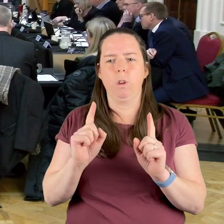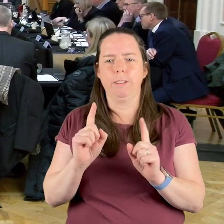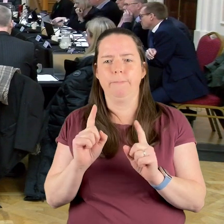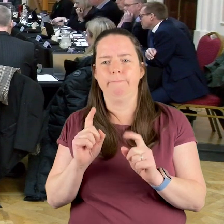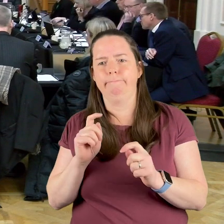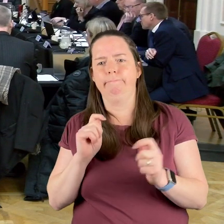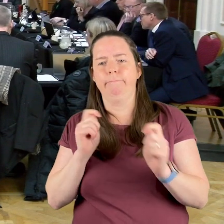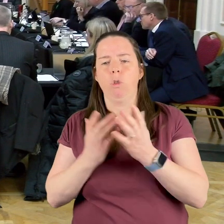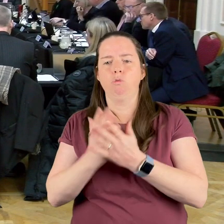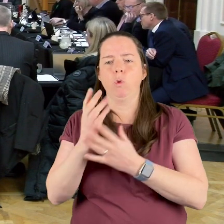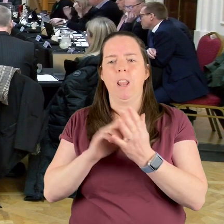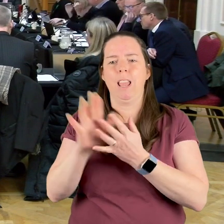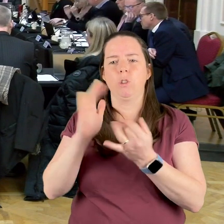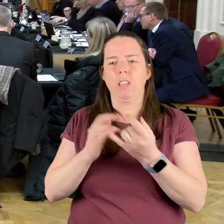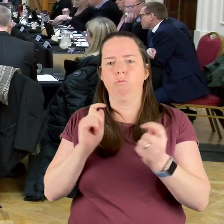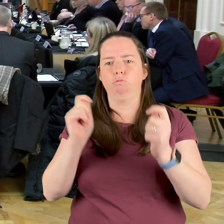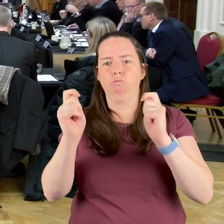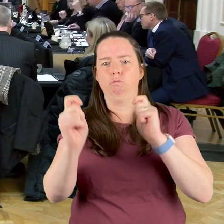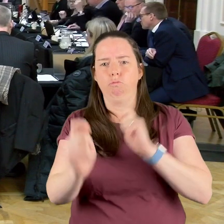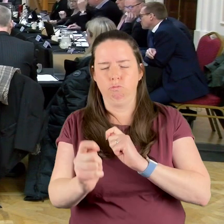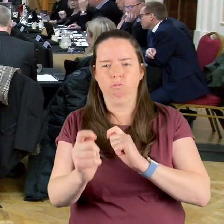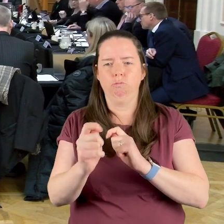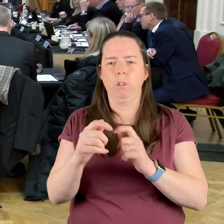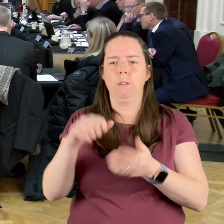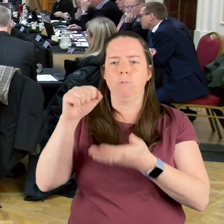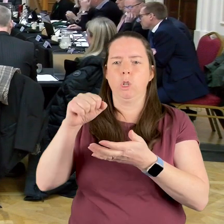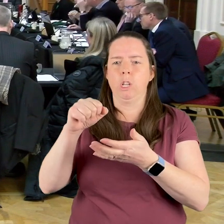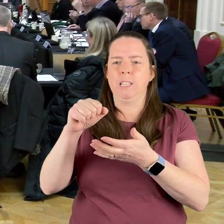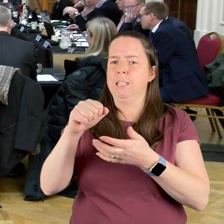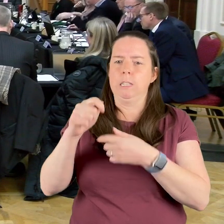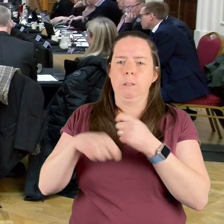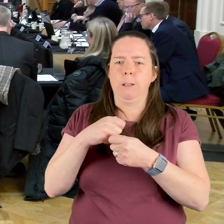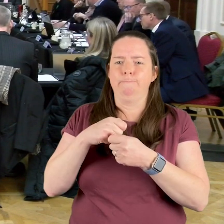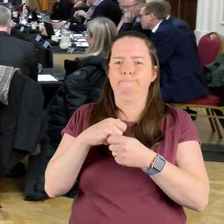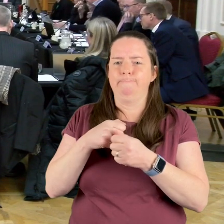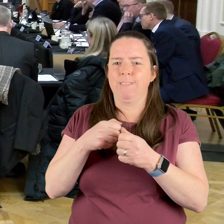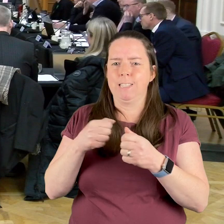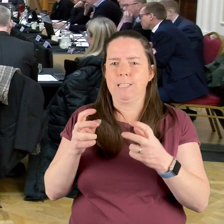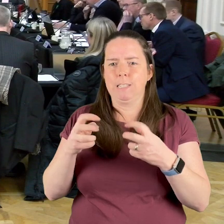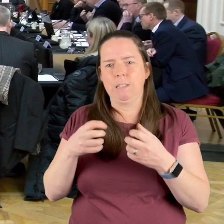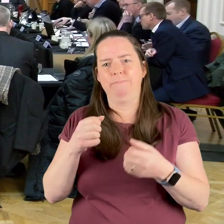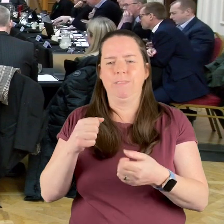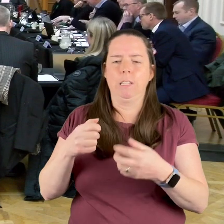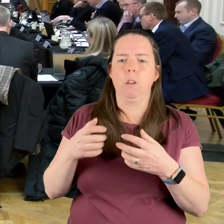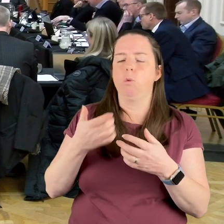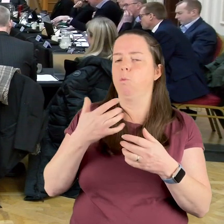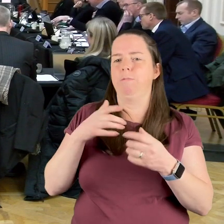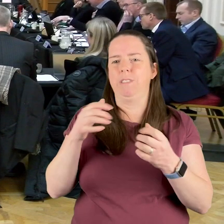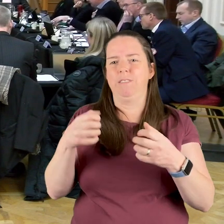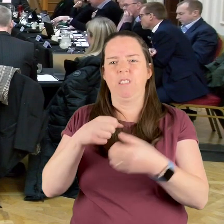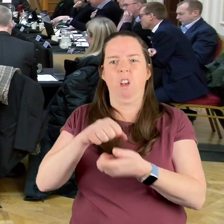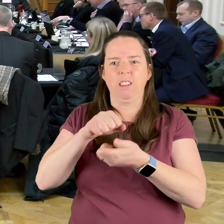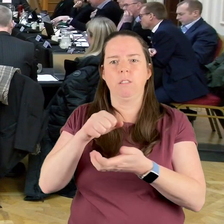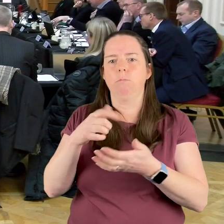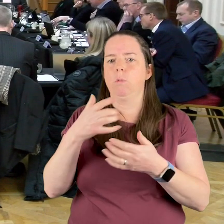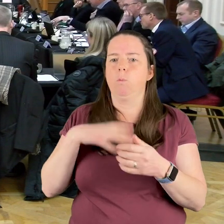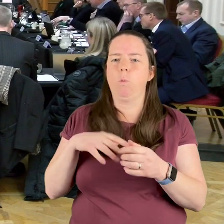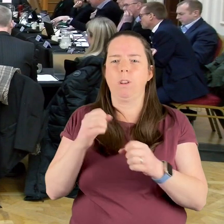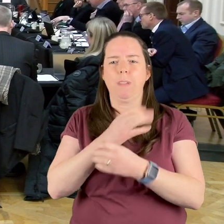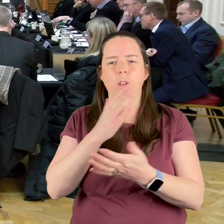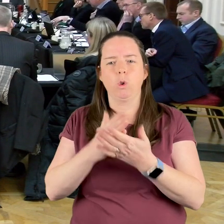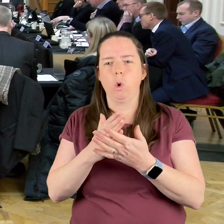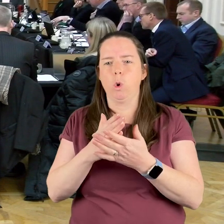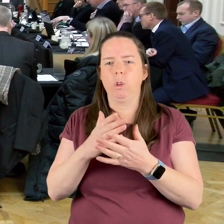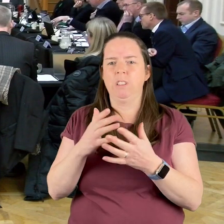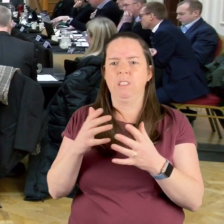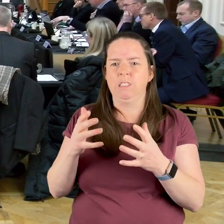environment. I suppose the one thought that's going through my mind with the winds of change coming through the NHS and the tightening fiscal budgets, how we make sure we don't